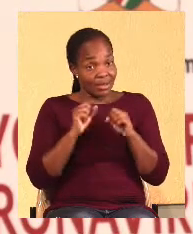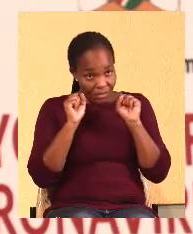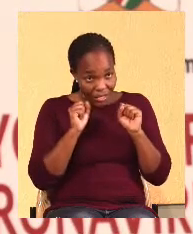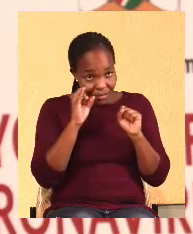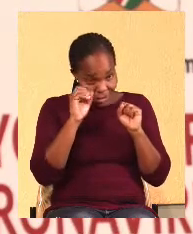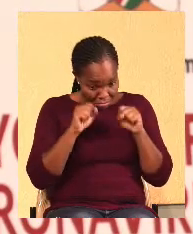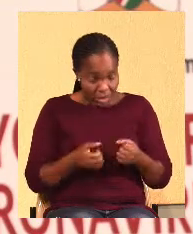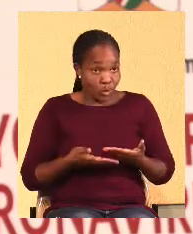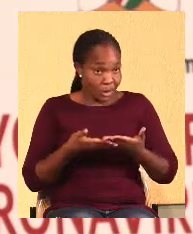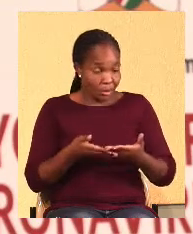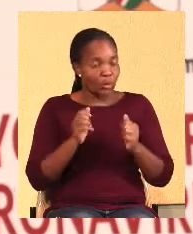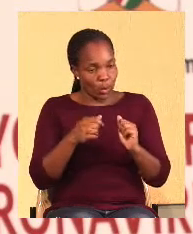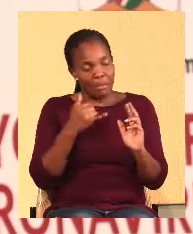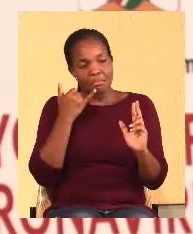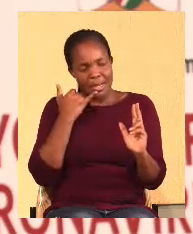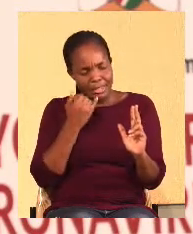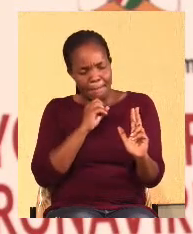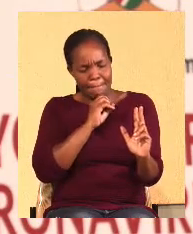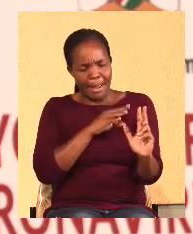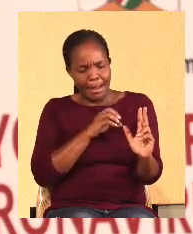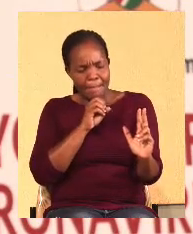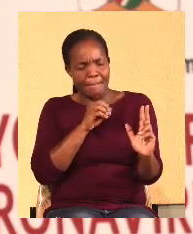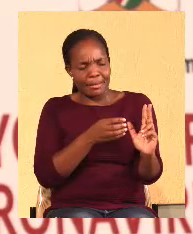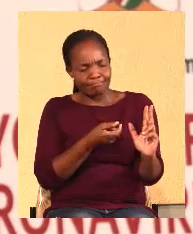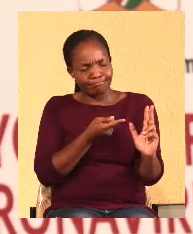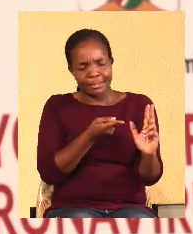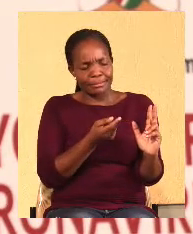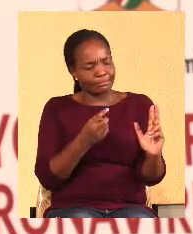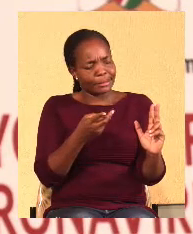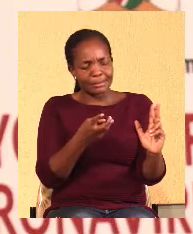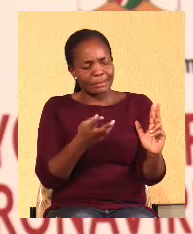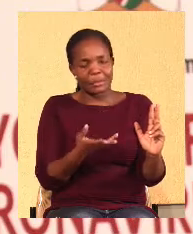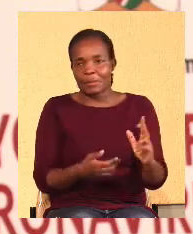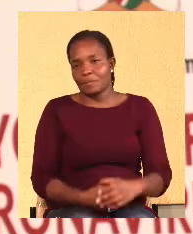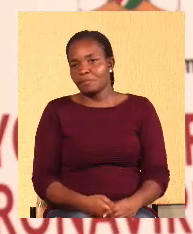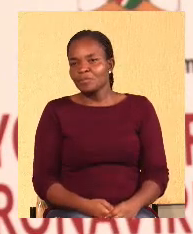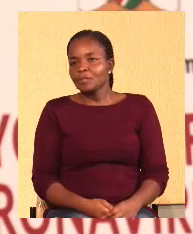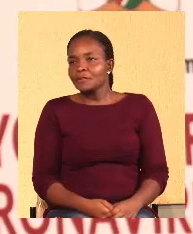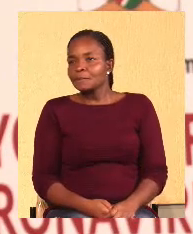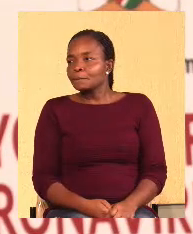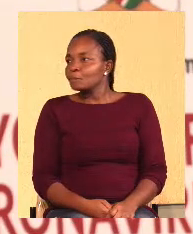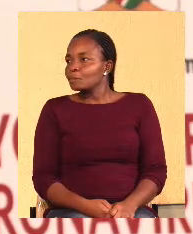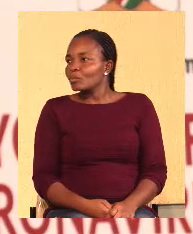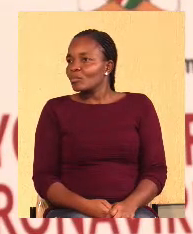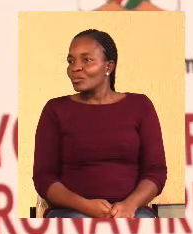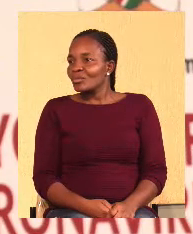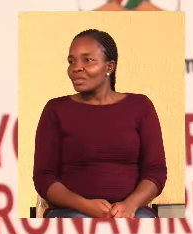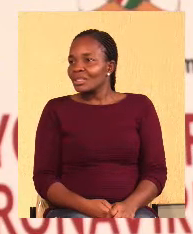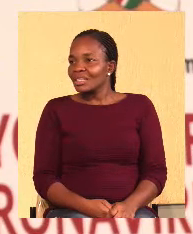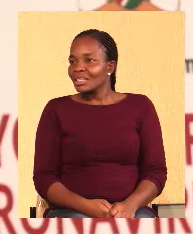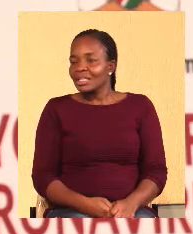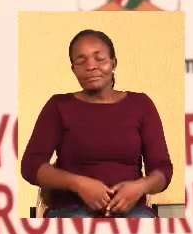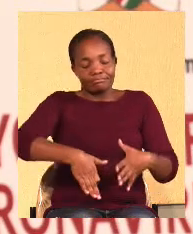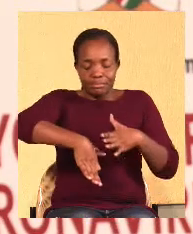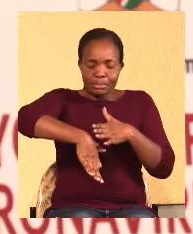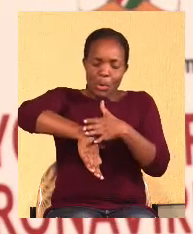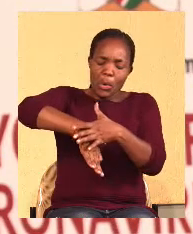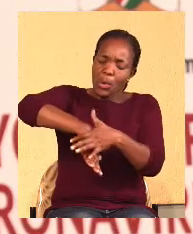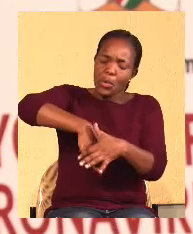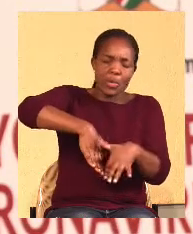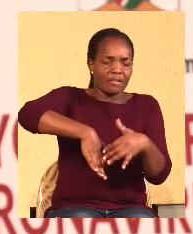back and advise them accordingly. We receive call from all callers from outside